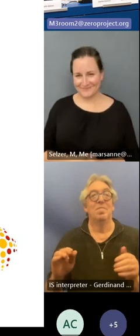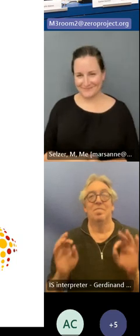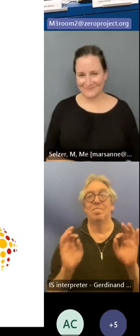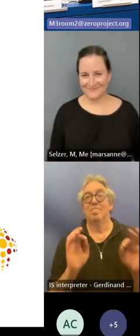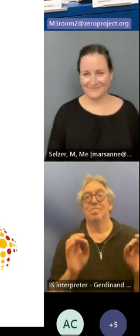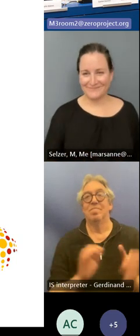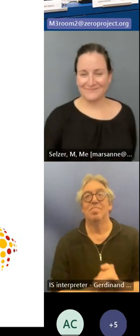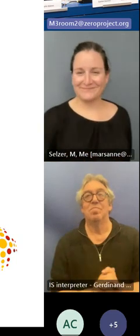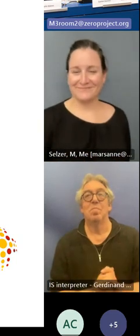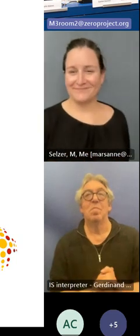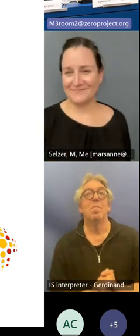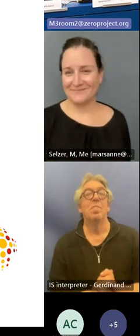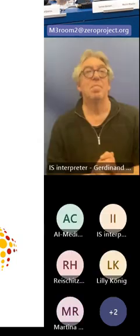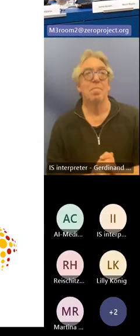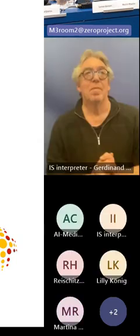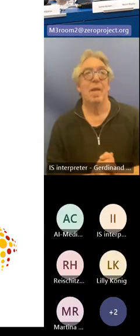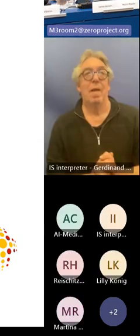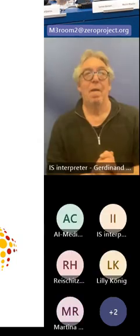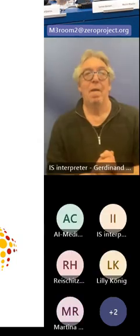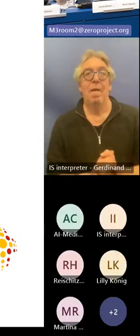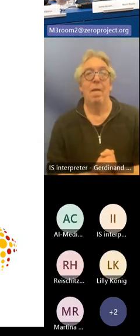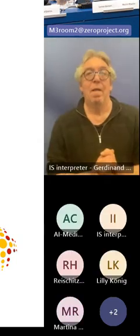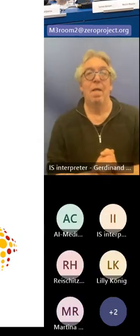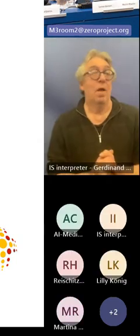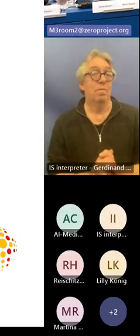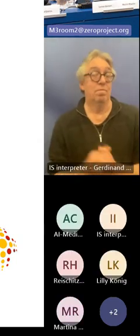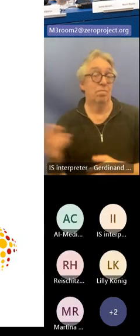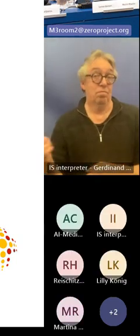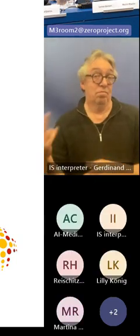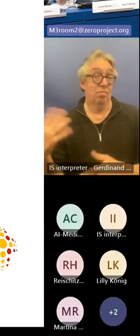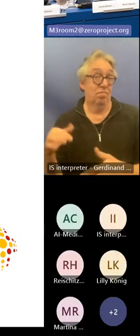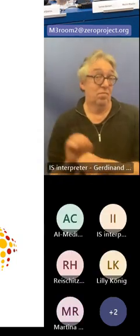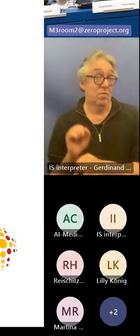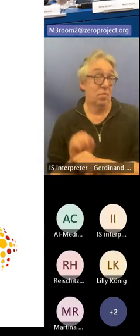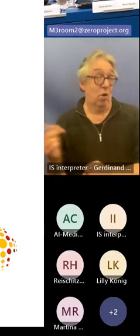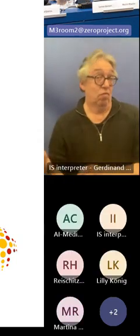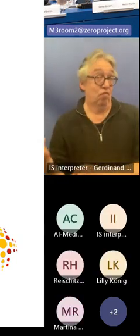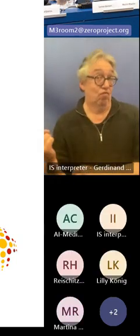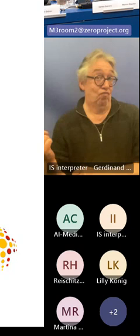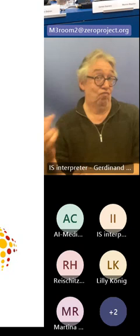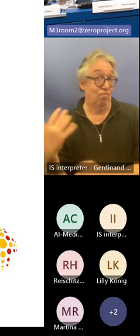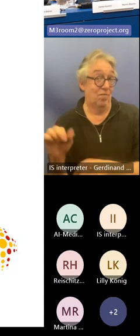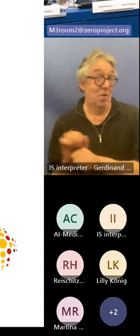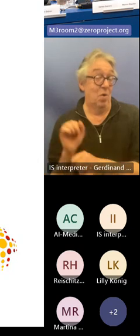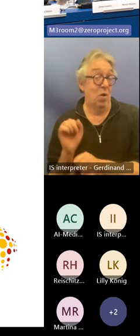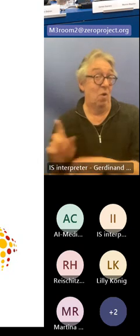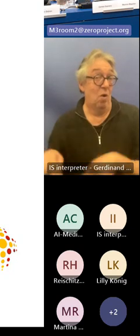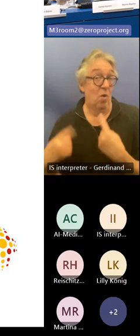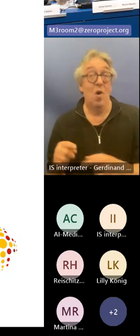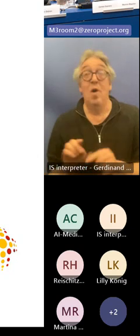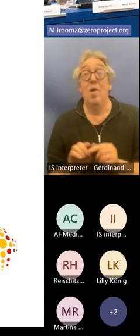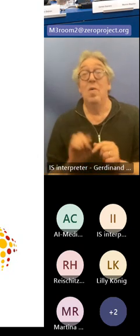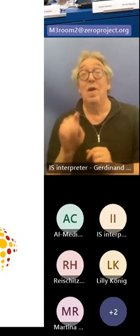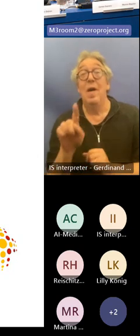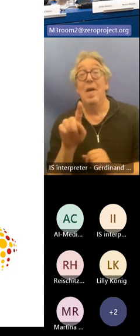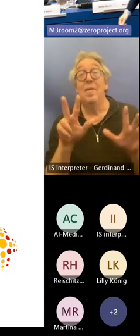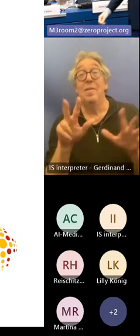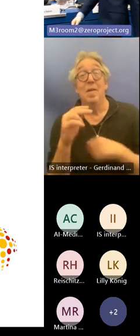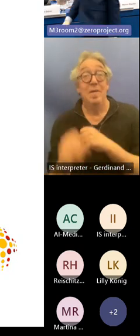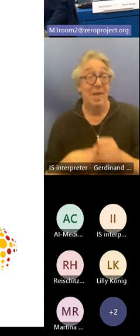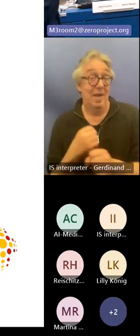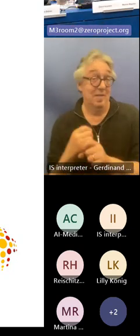and CBM has been working for more than 18 years together to improve the life of people